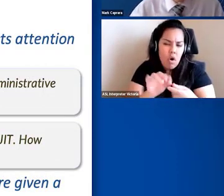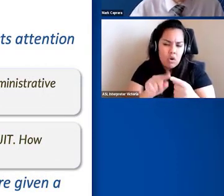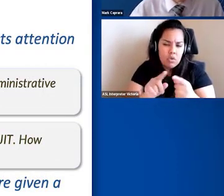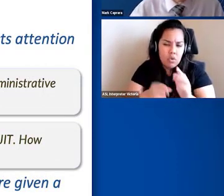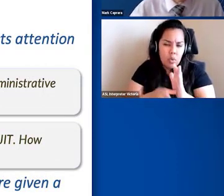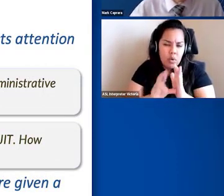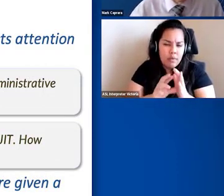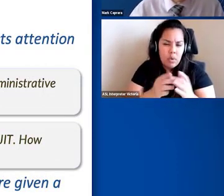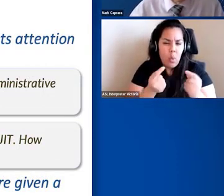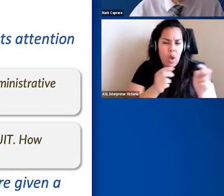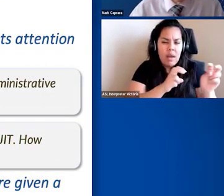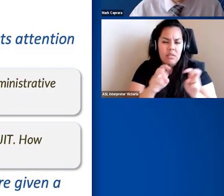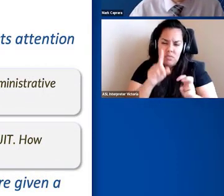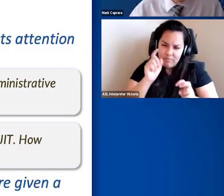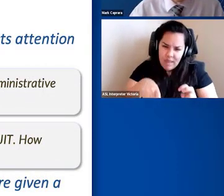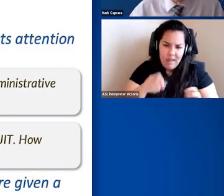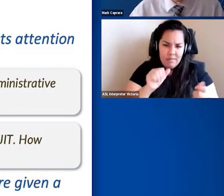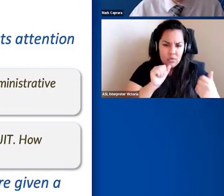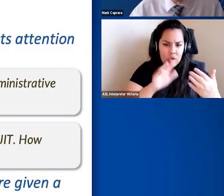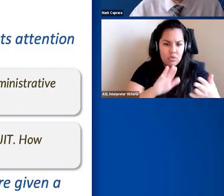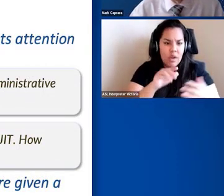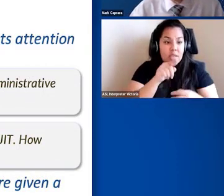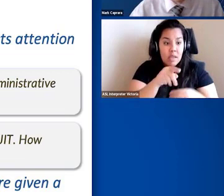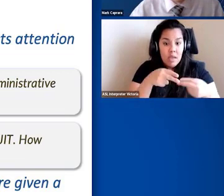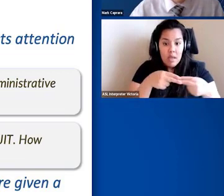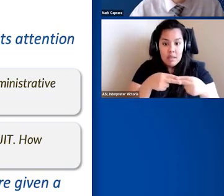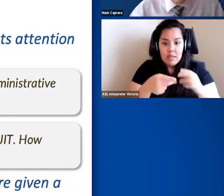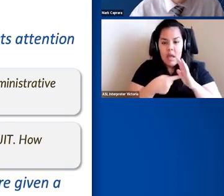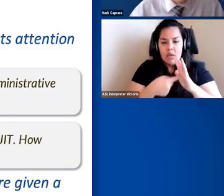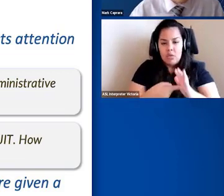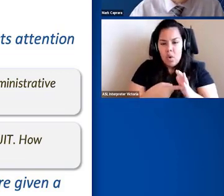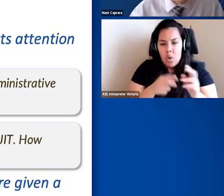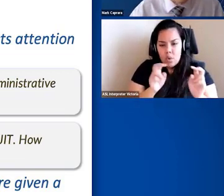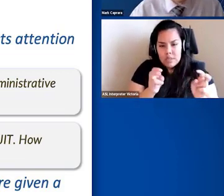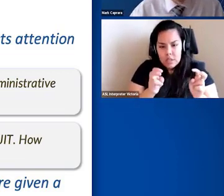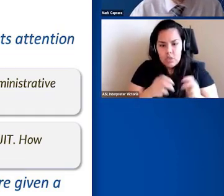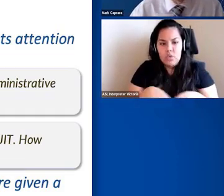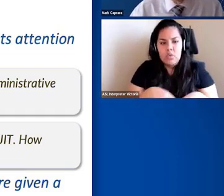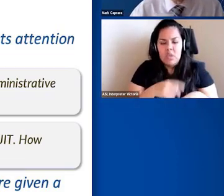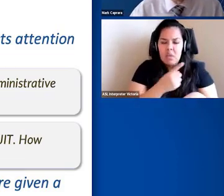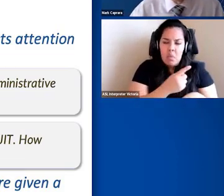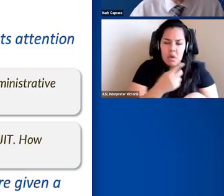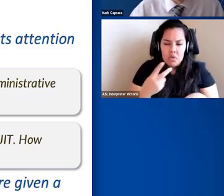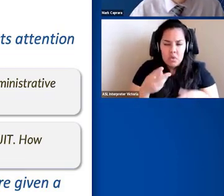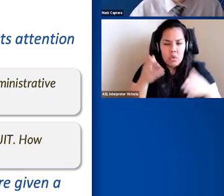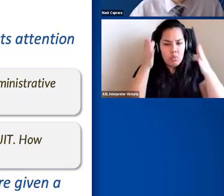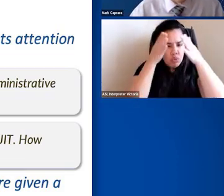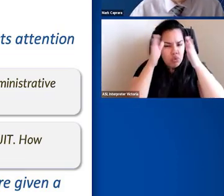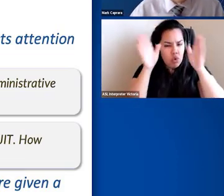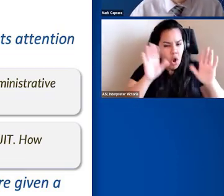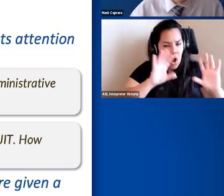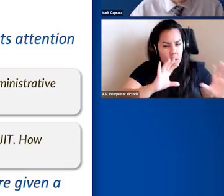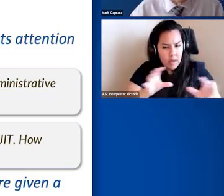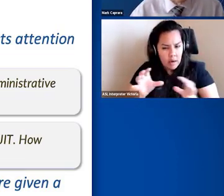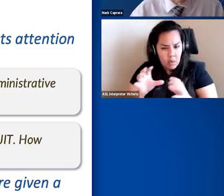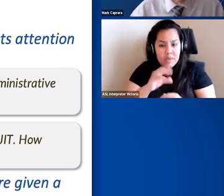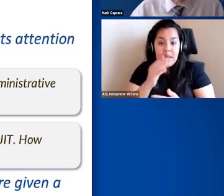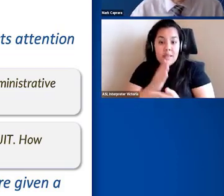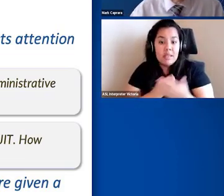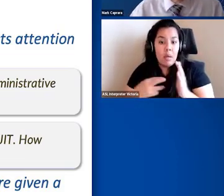to be addressed? So this slide shows that the issues fall into two broad categories, and some representative comments are